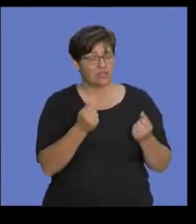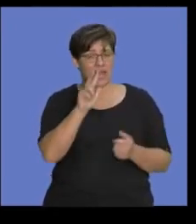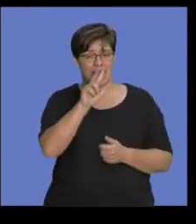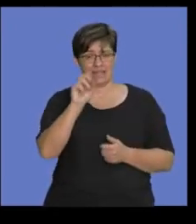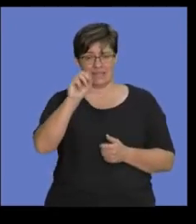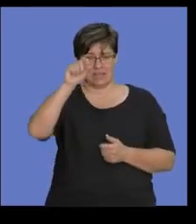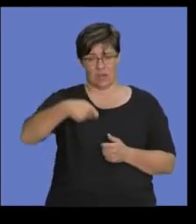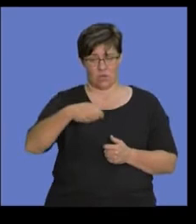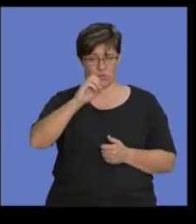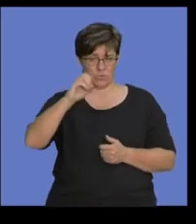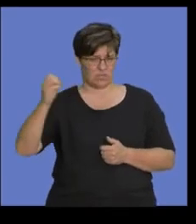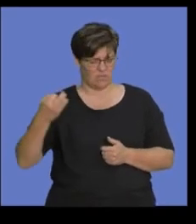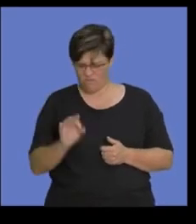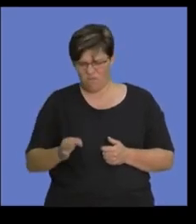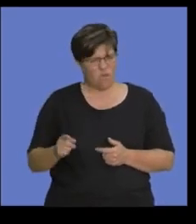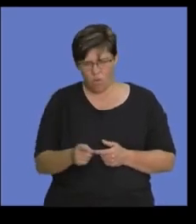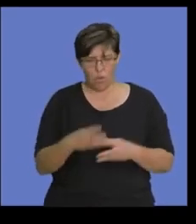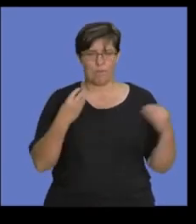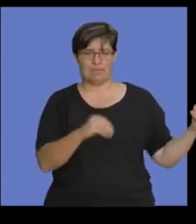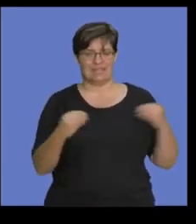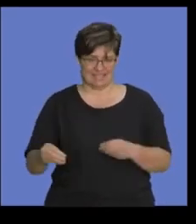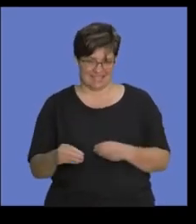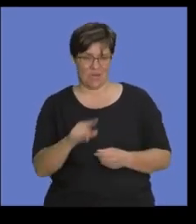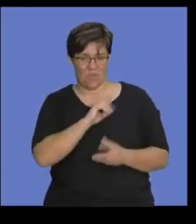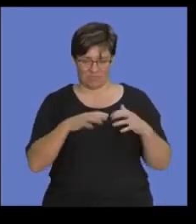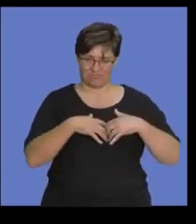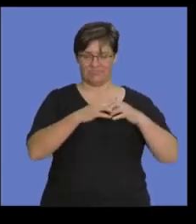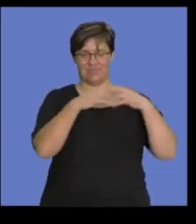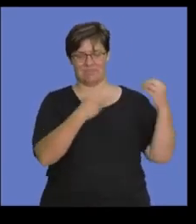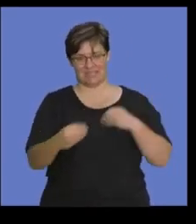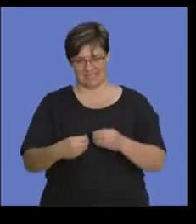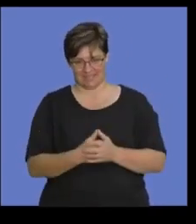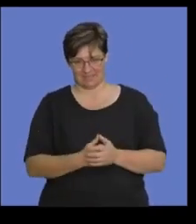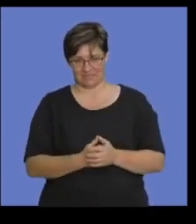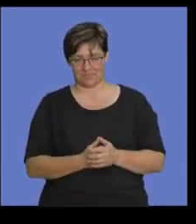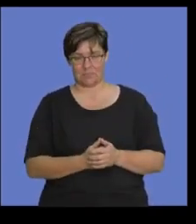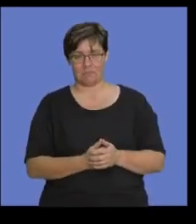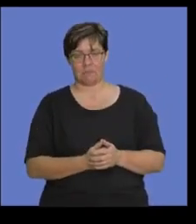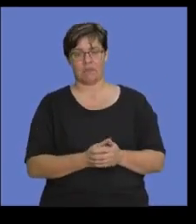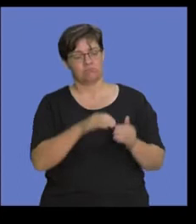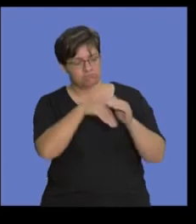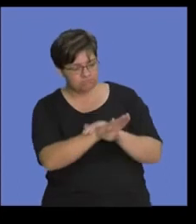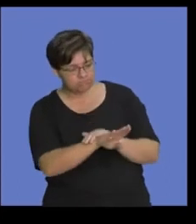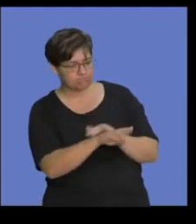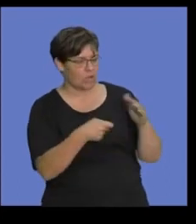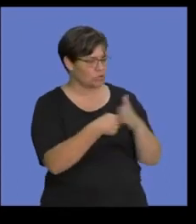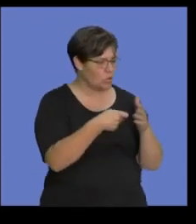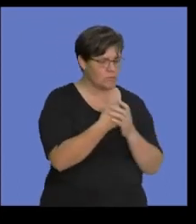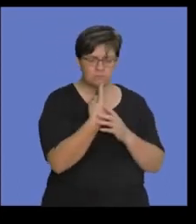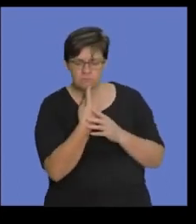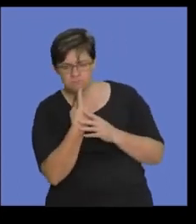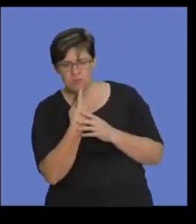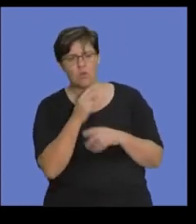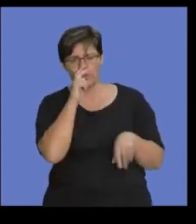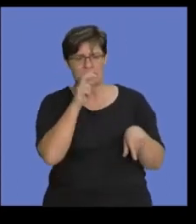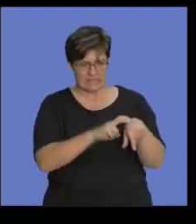for his business, right? So he's starting a business, and then he goes to the shop and they say